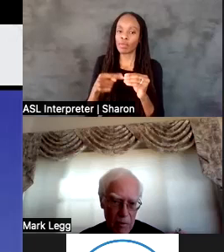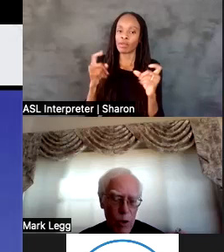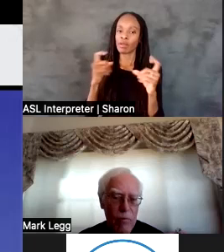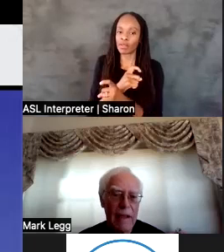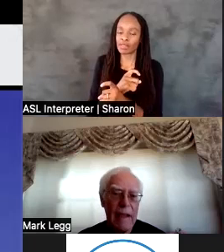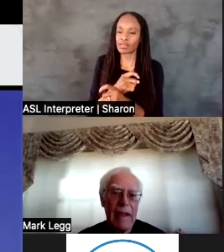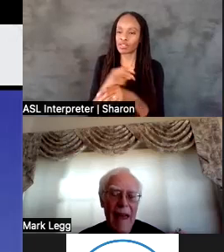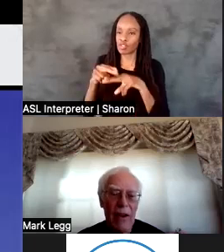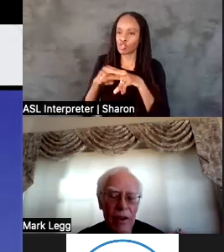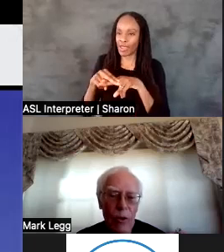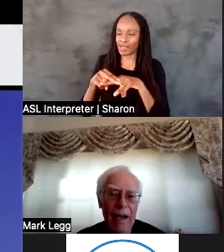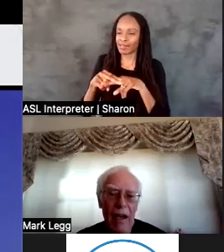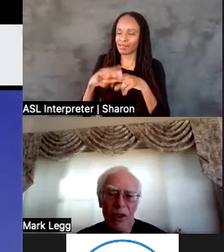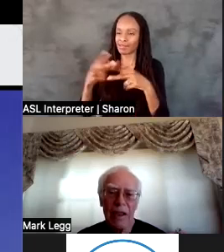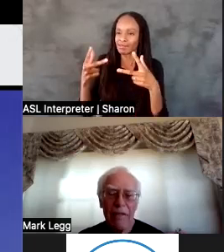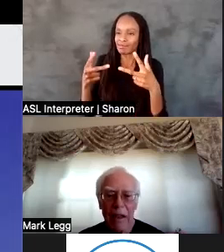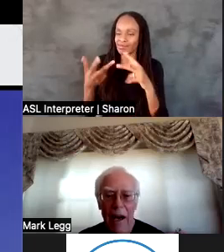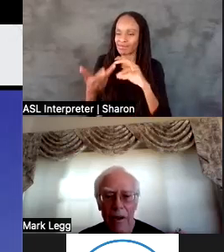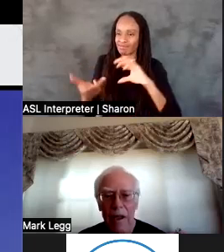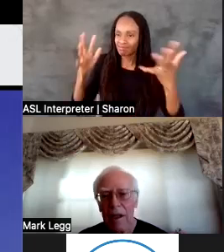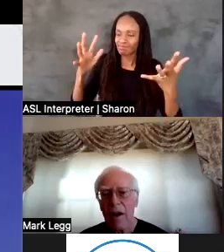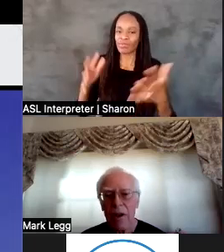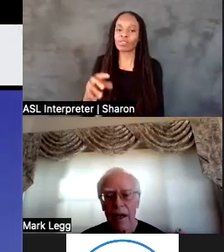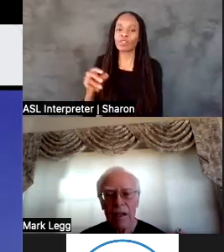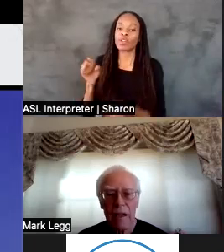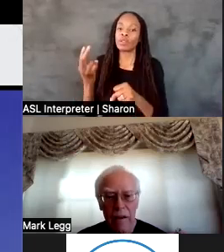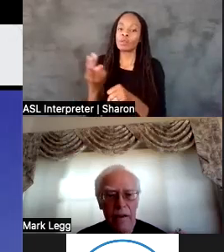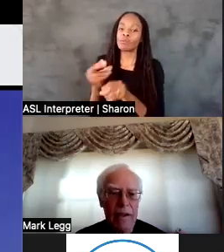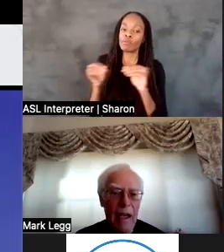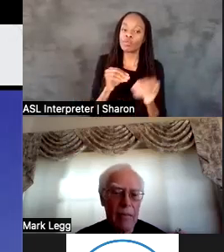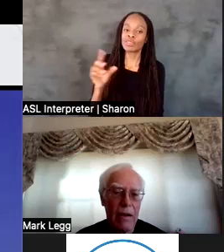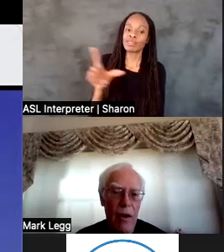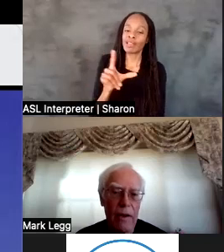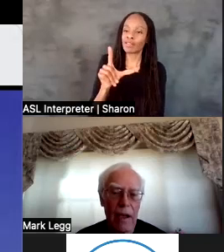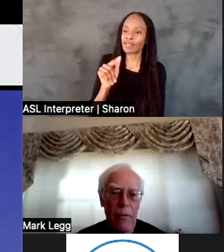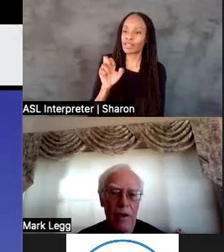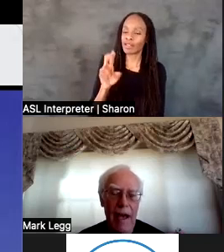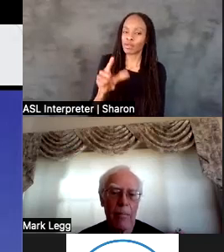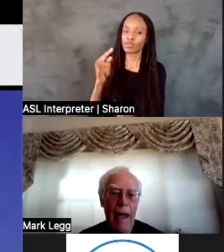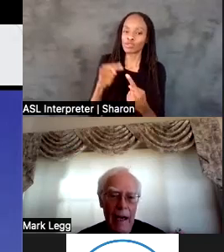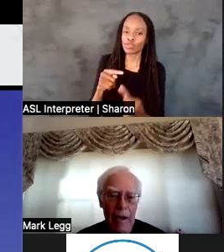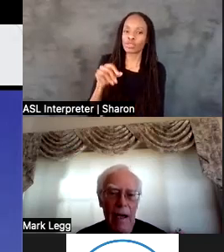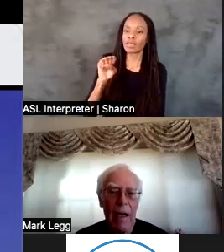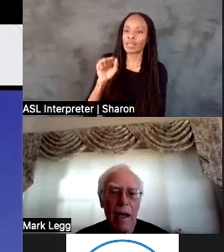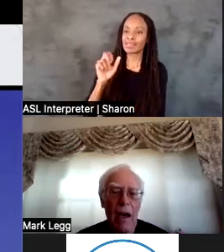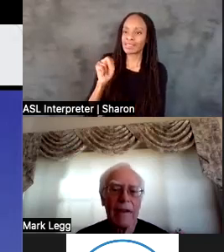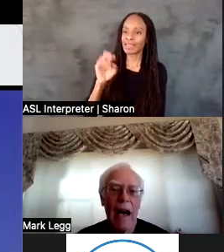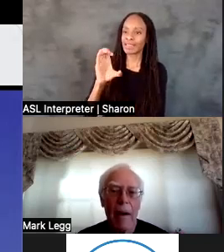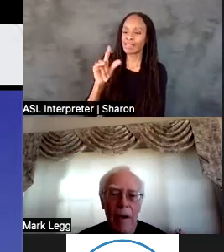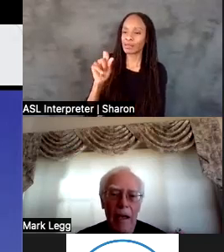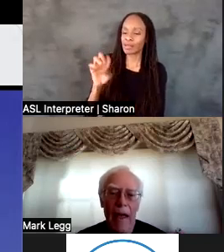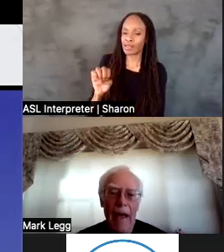the movement in that earthquake was left lateral on the direction of the San Clemente Fault. In other words, that black area on